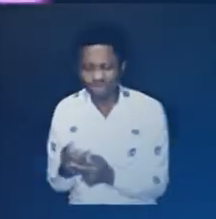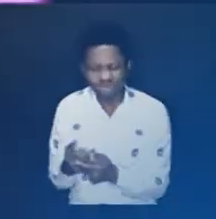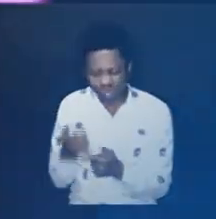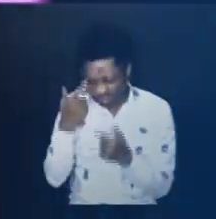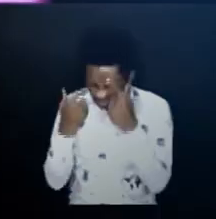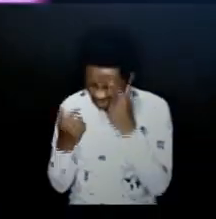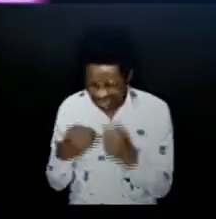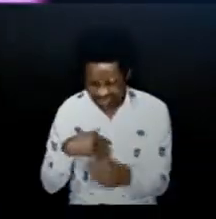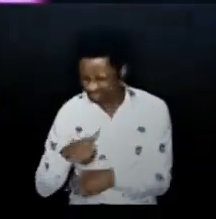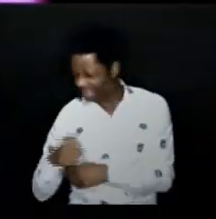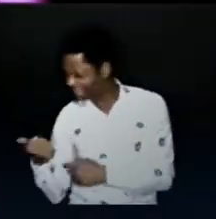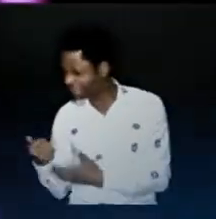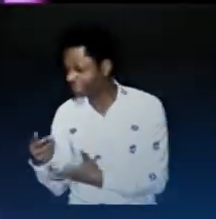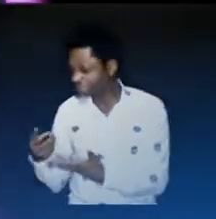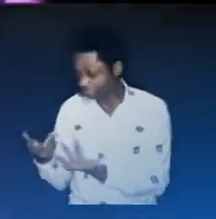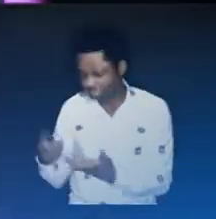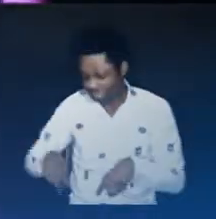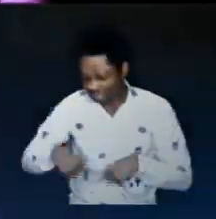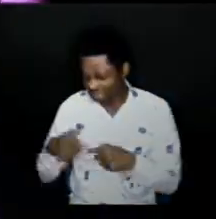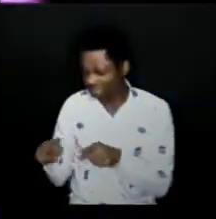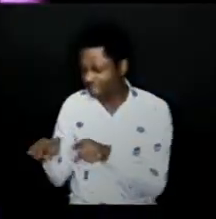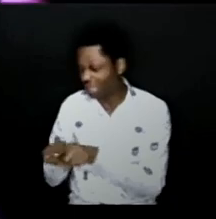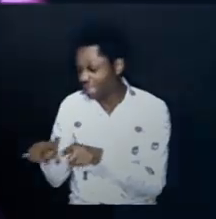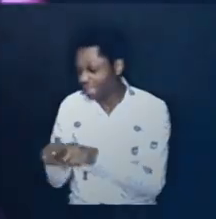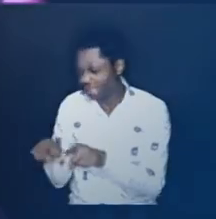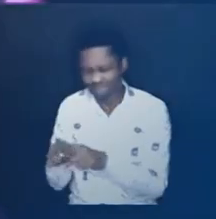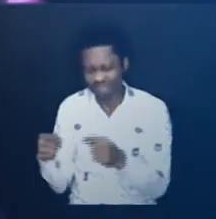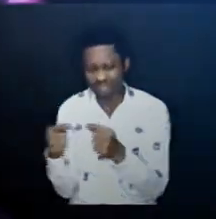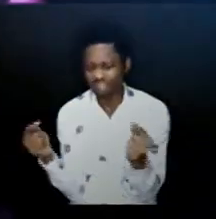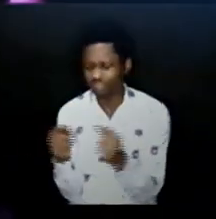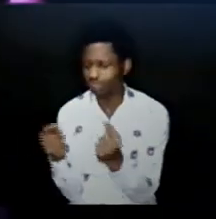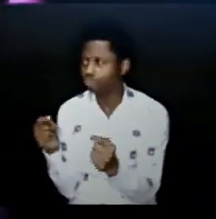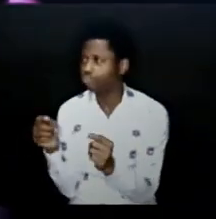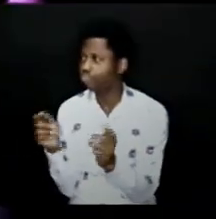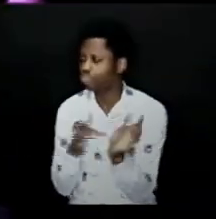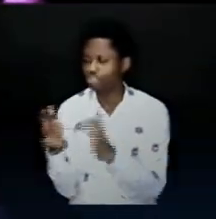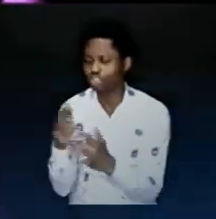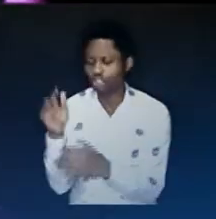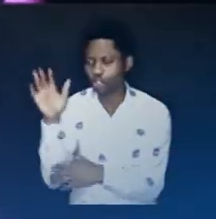who lived like as enemies of the cross.